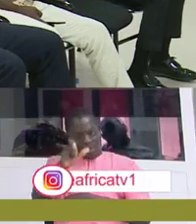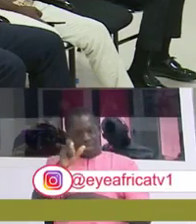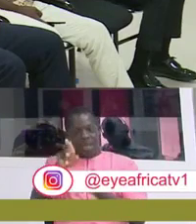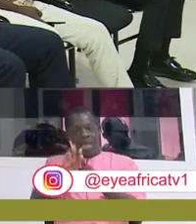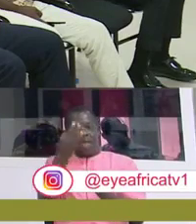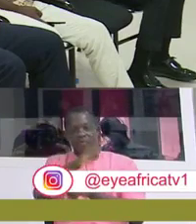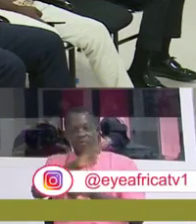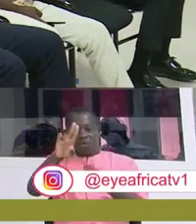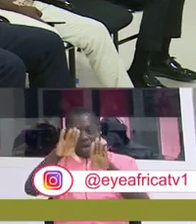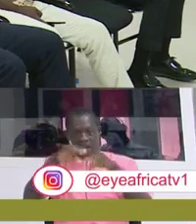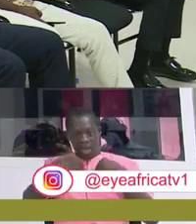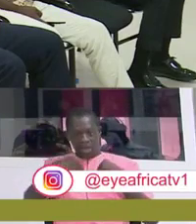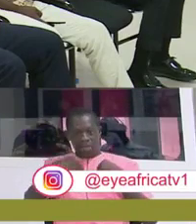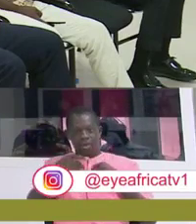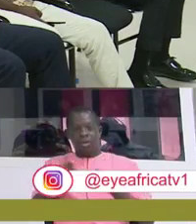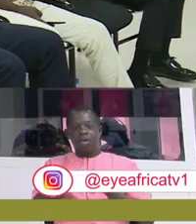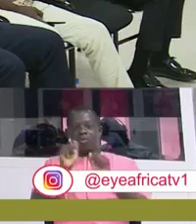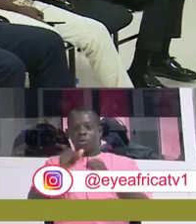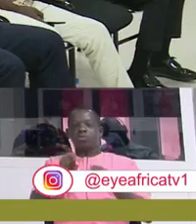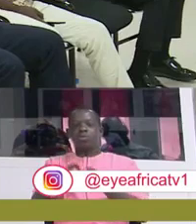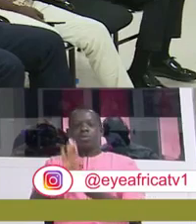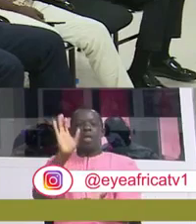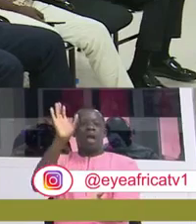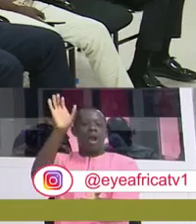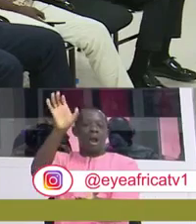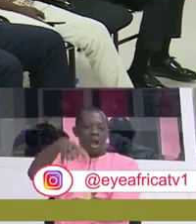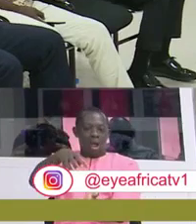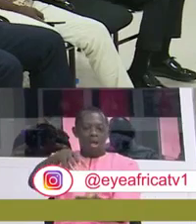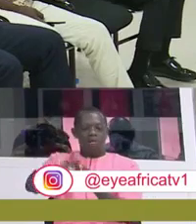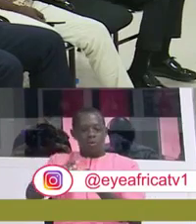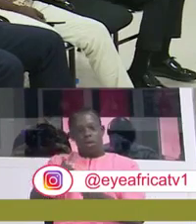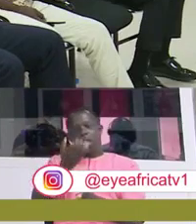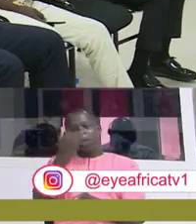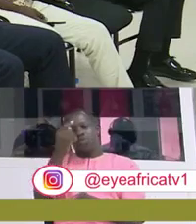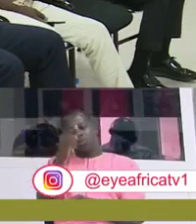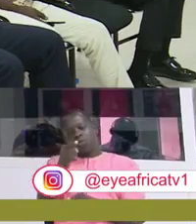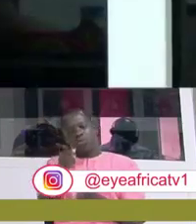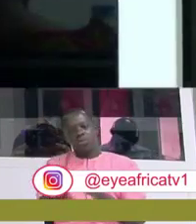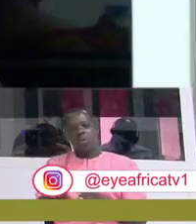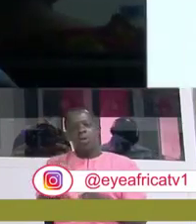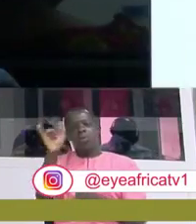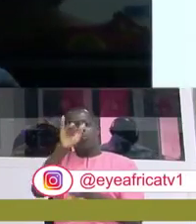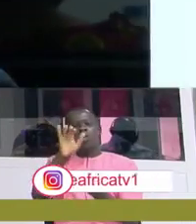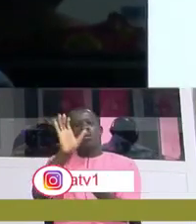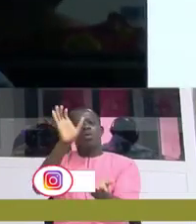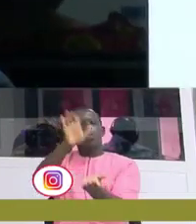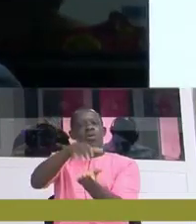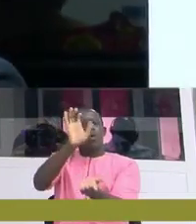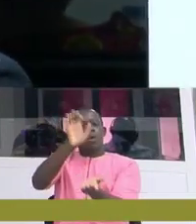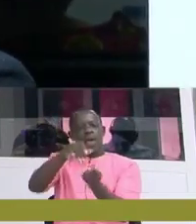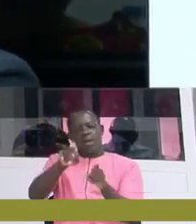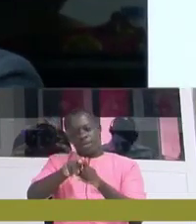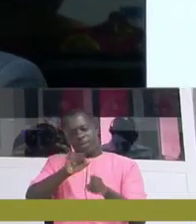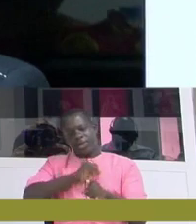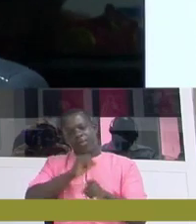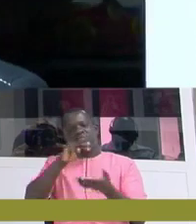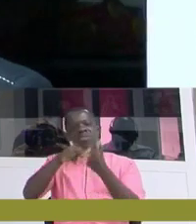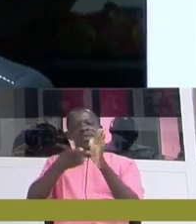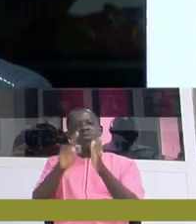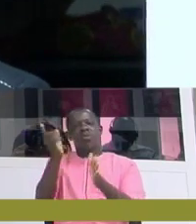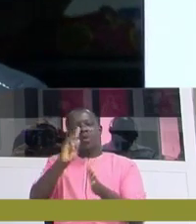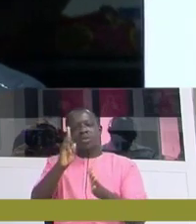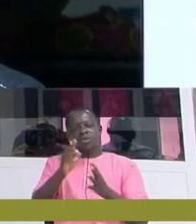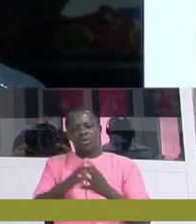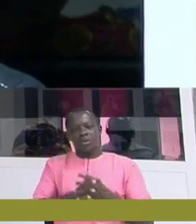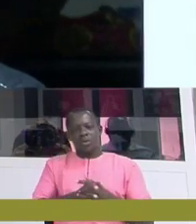deny that, the crocodiles will eat you. Which crocodiles is he referring to?